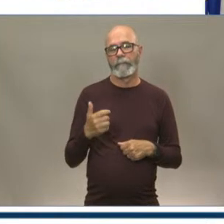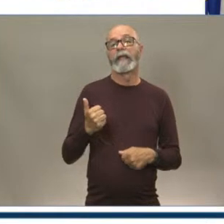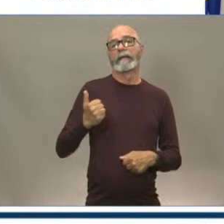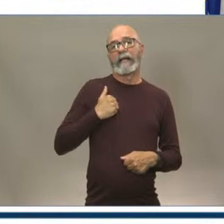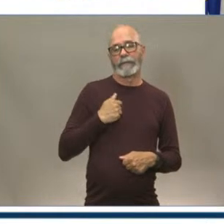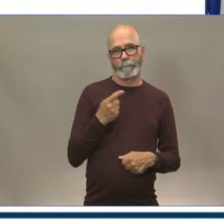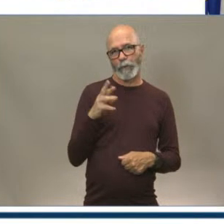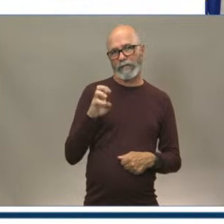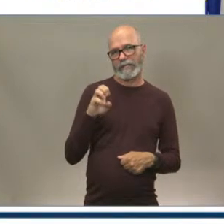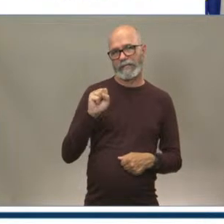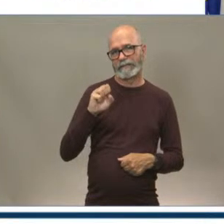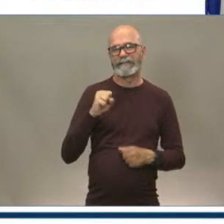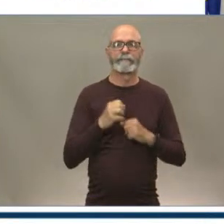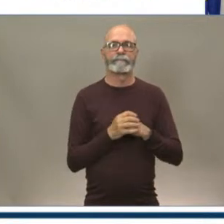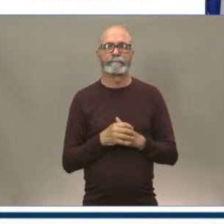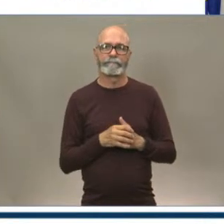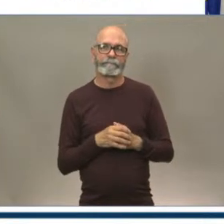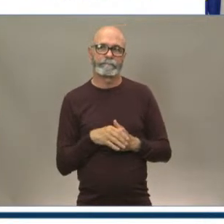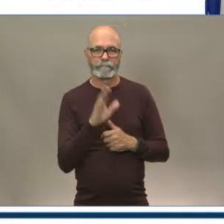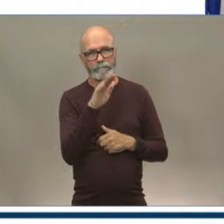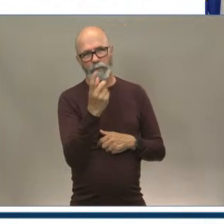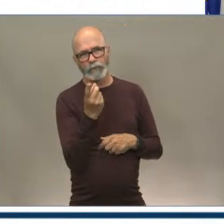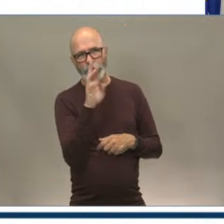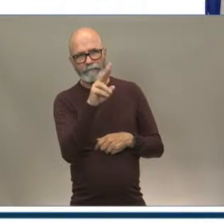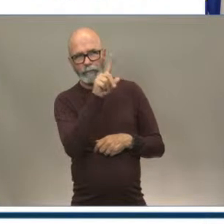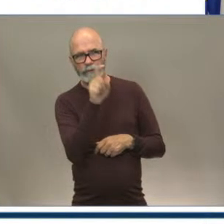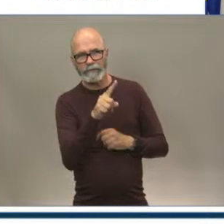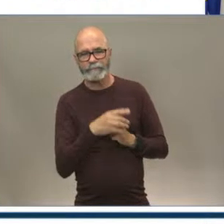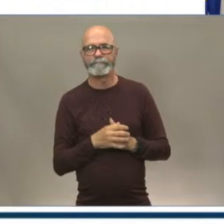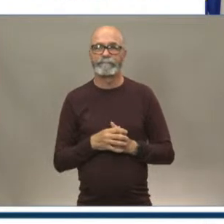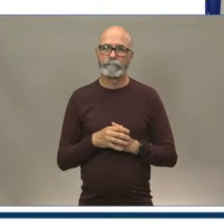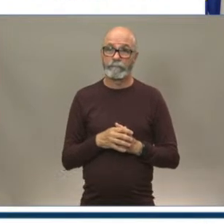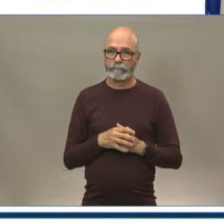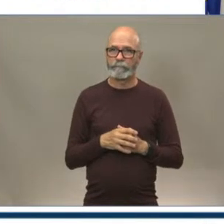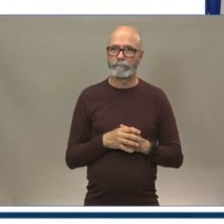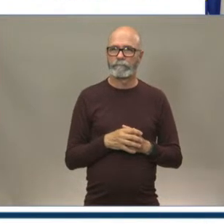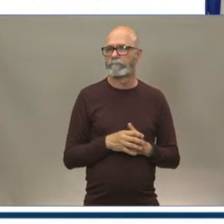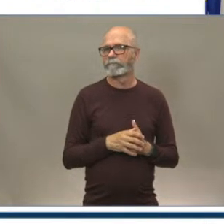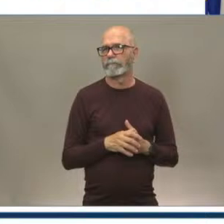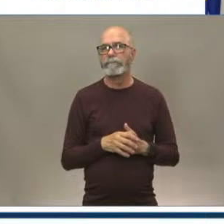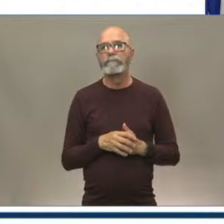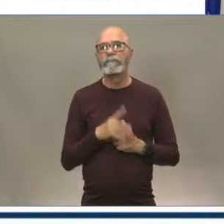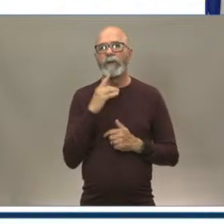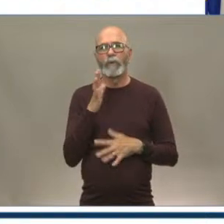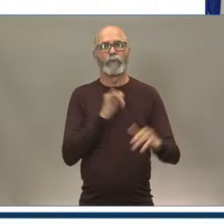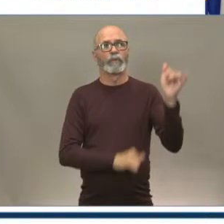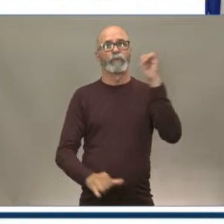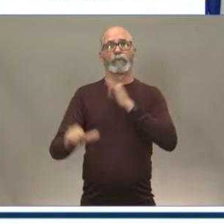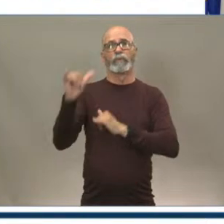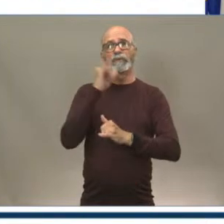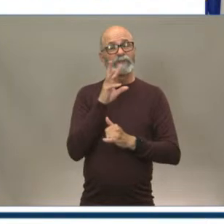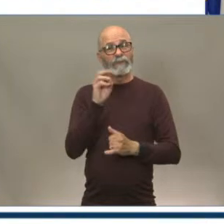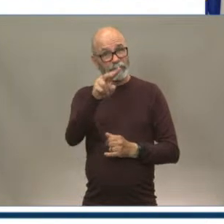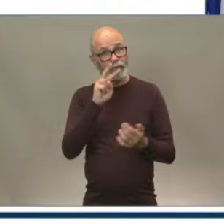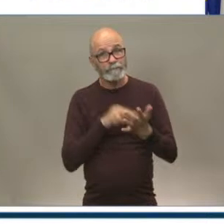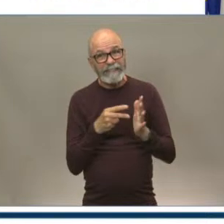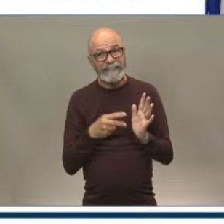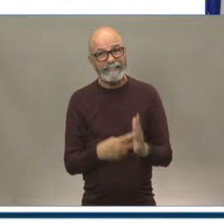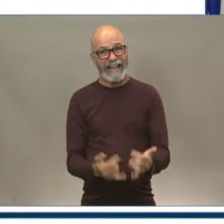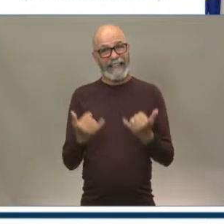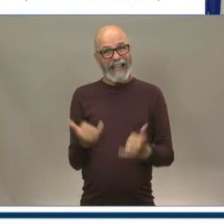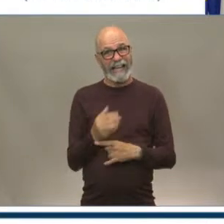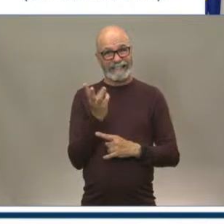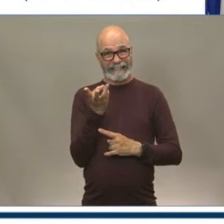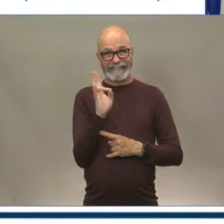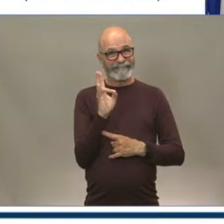Yes, Dr. Strang, I guess it's a bit of alarming news that the case counts may not be totally accurate at this point. How long have you known